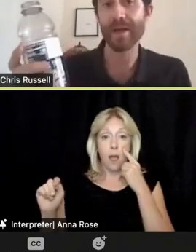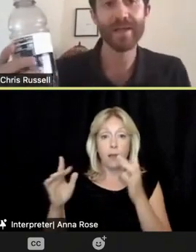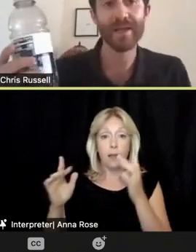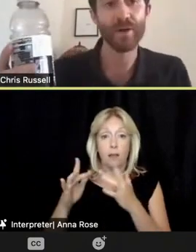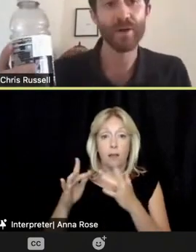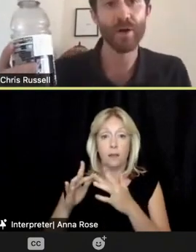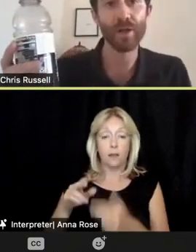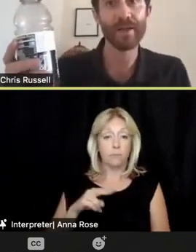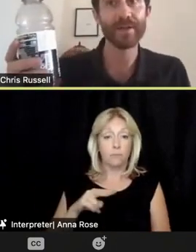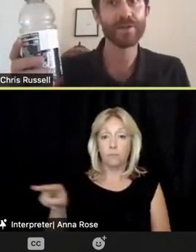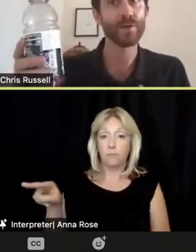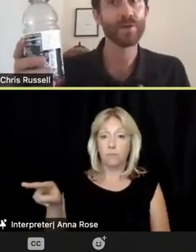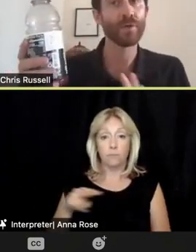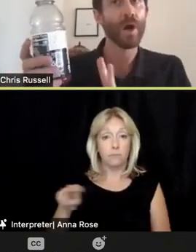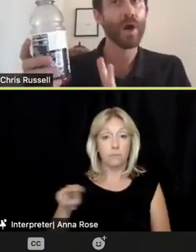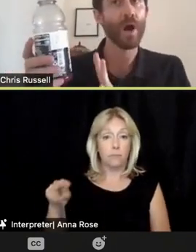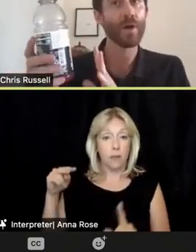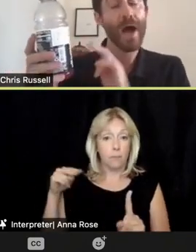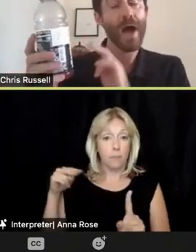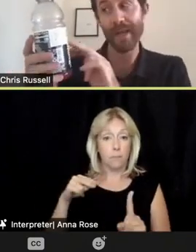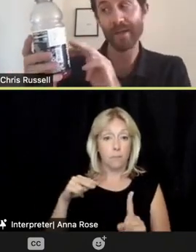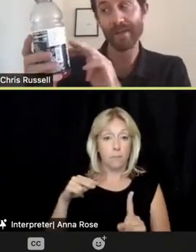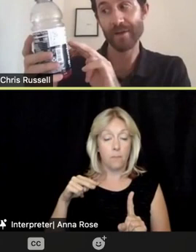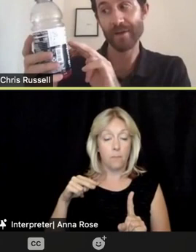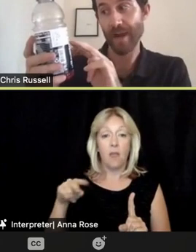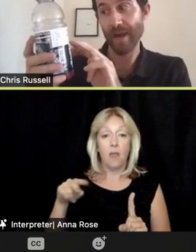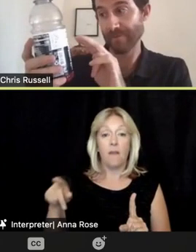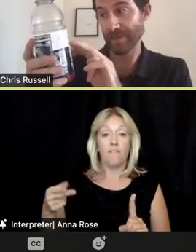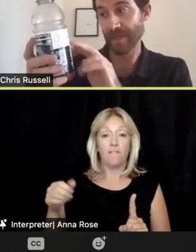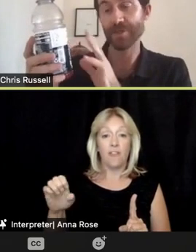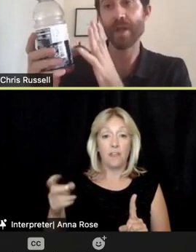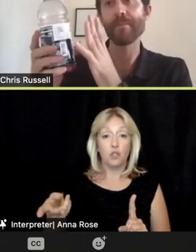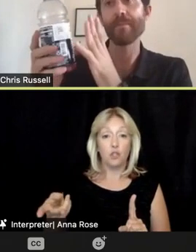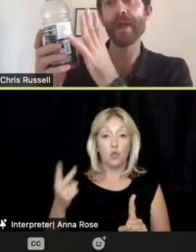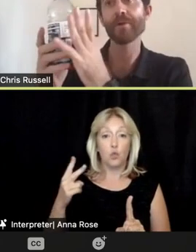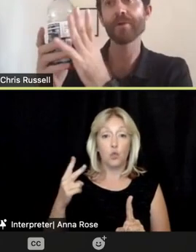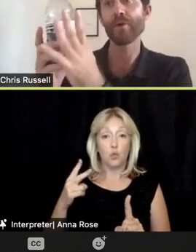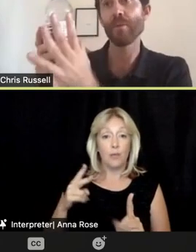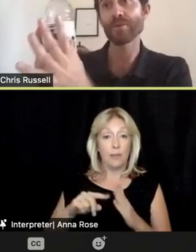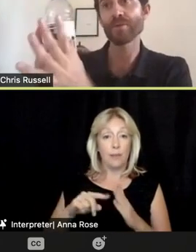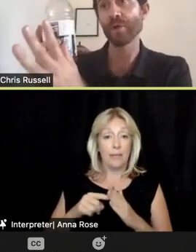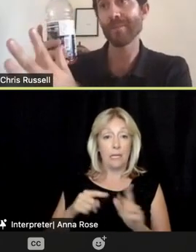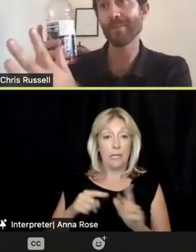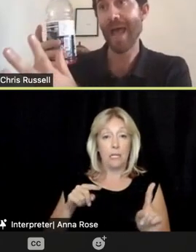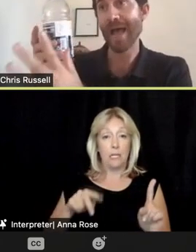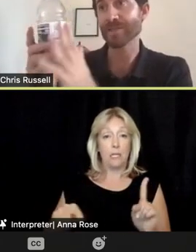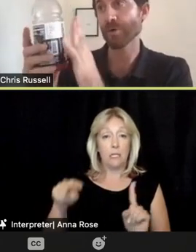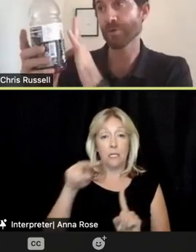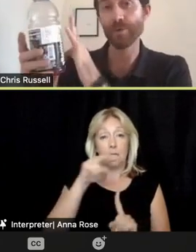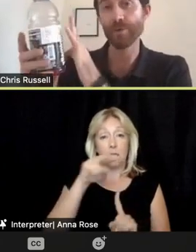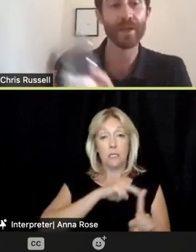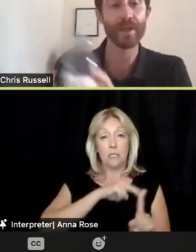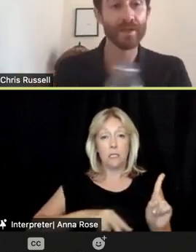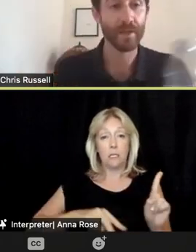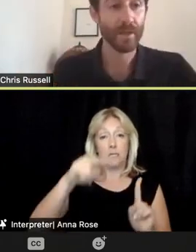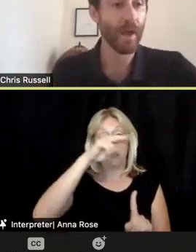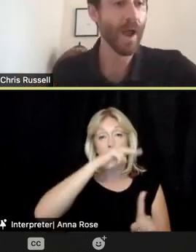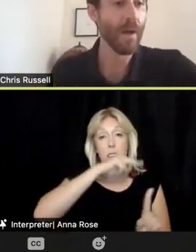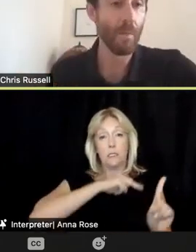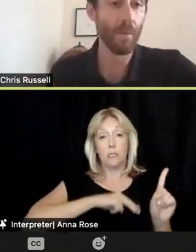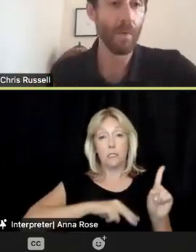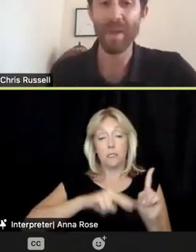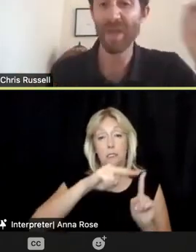something, whereas kids in early phase 2 are not making that direct fixation and may appear to almost be looking past or through